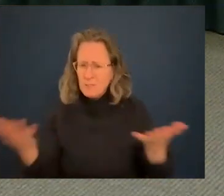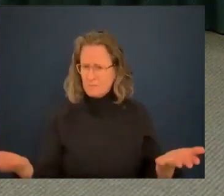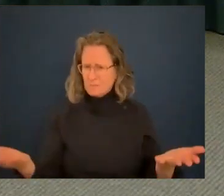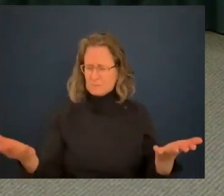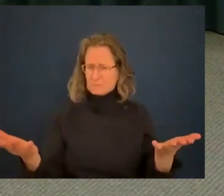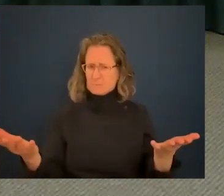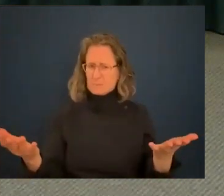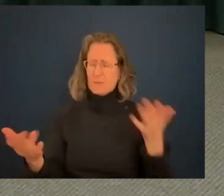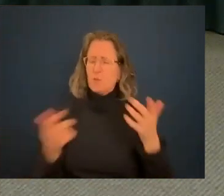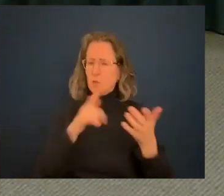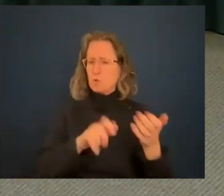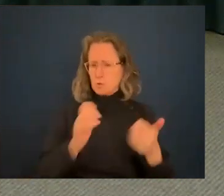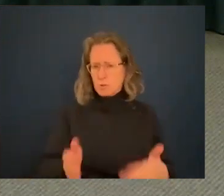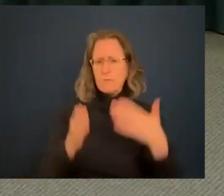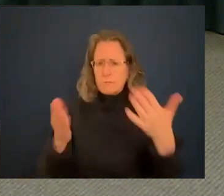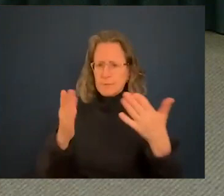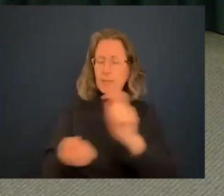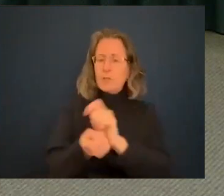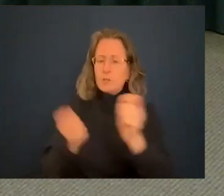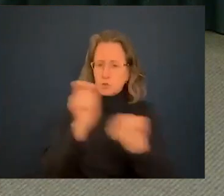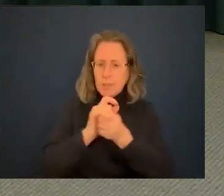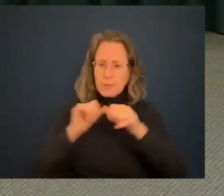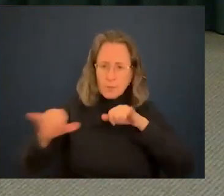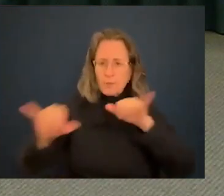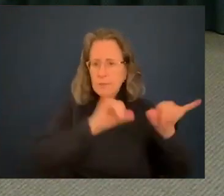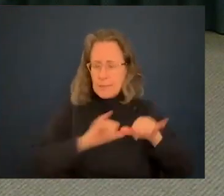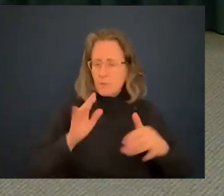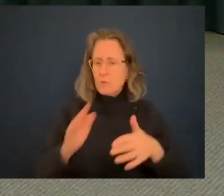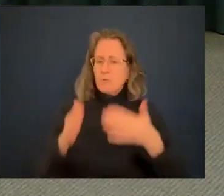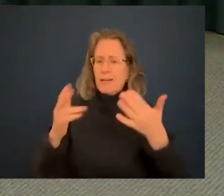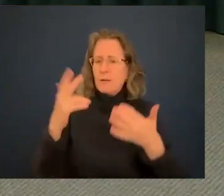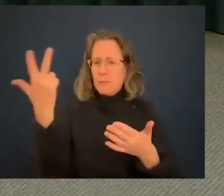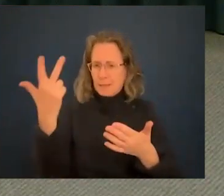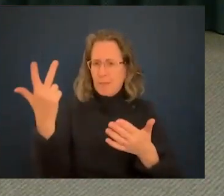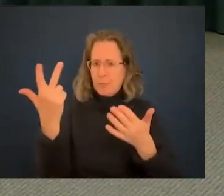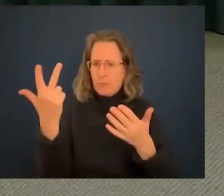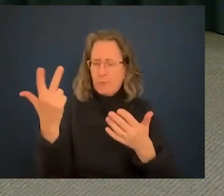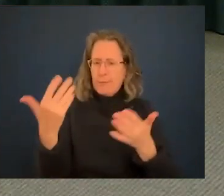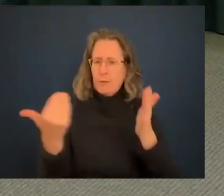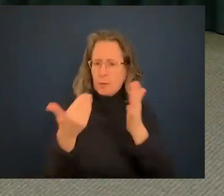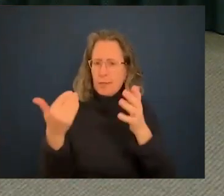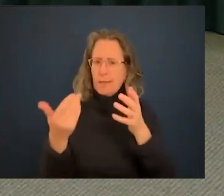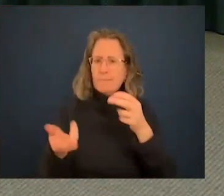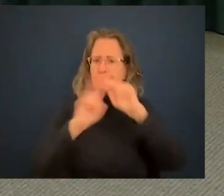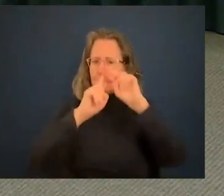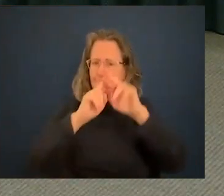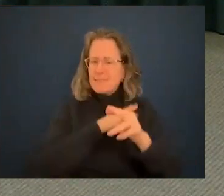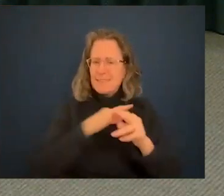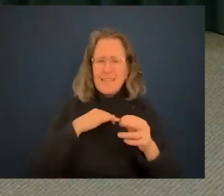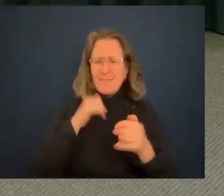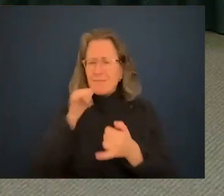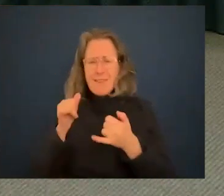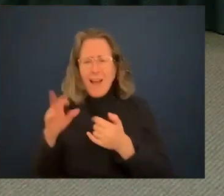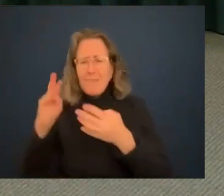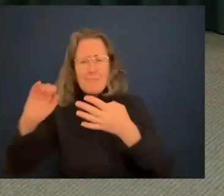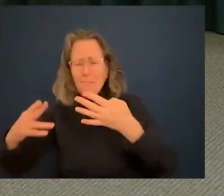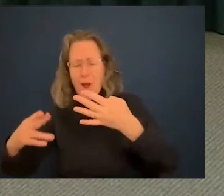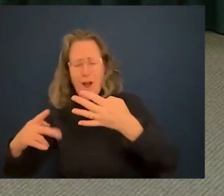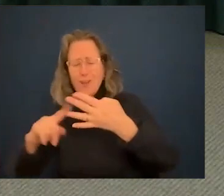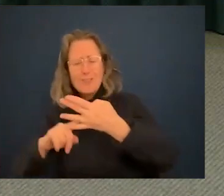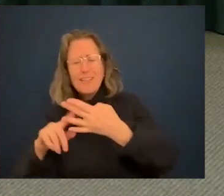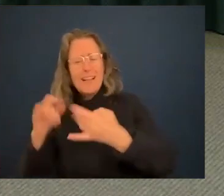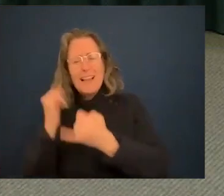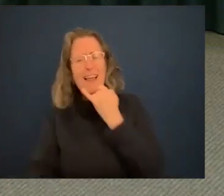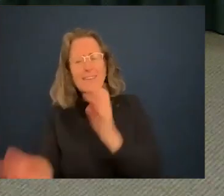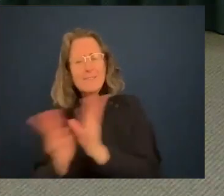get three people on staff not doing it the last meeting and that we're having in March that's that's a fair